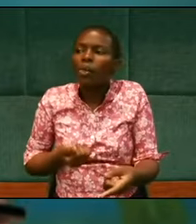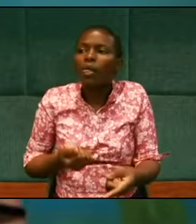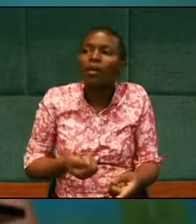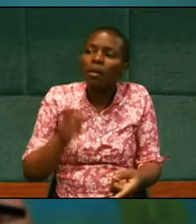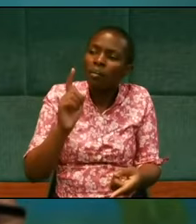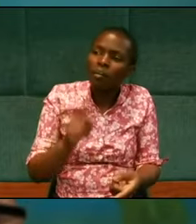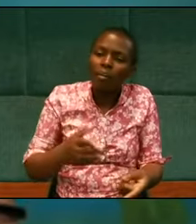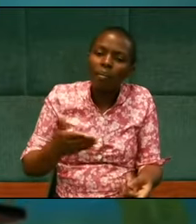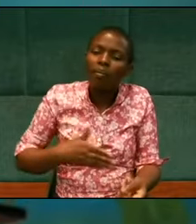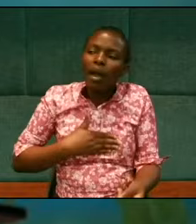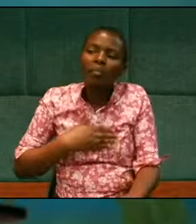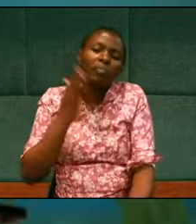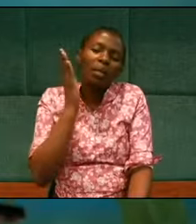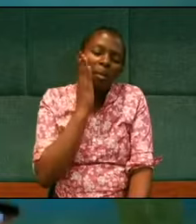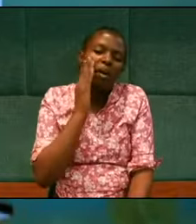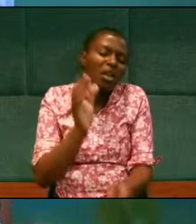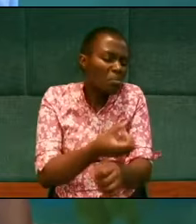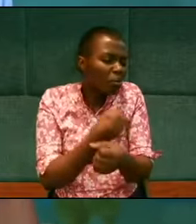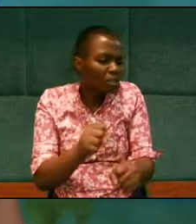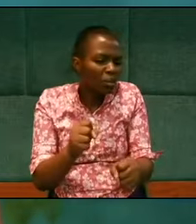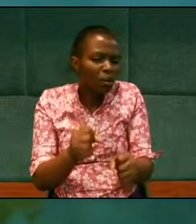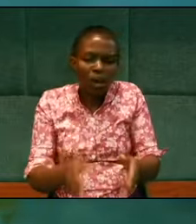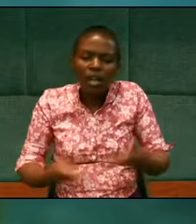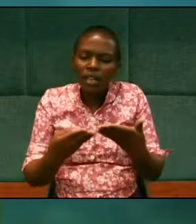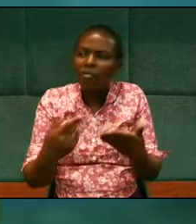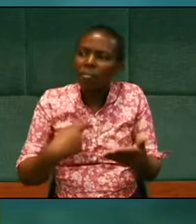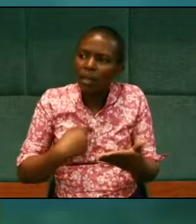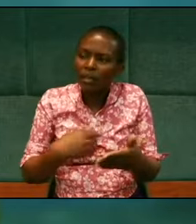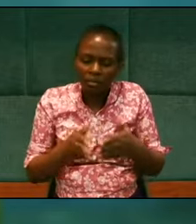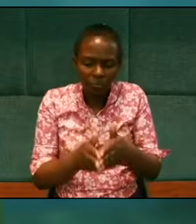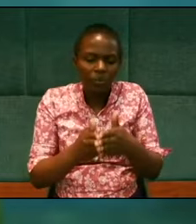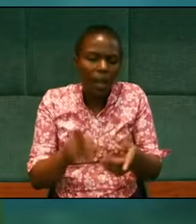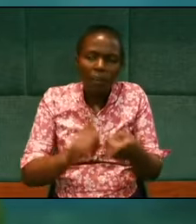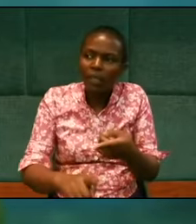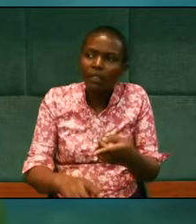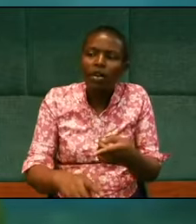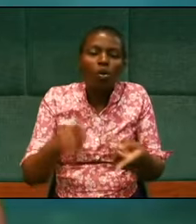cannot provide. One of the customized benefits of marriage is good sex.